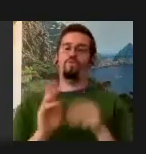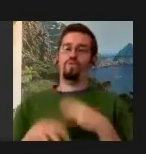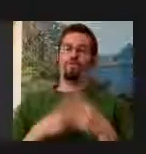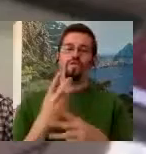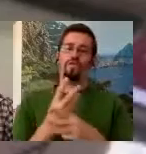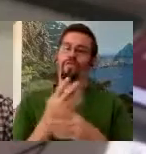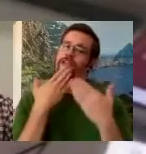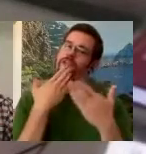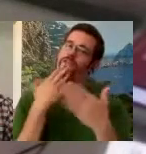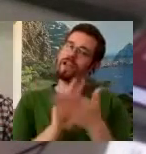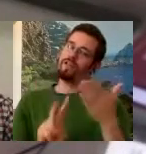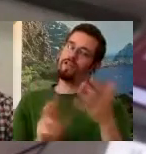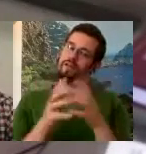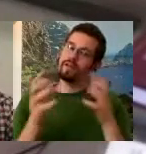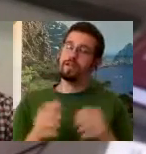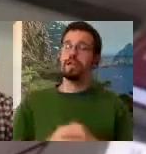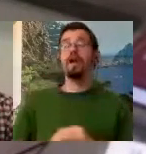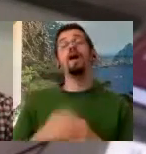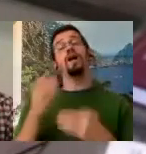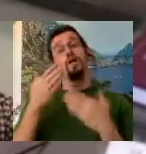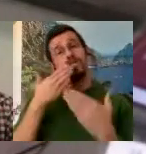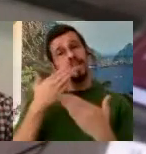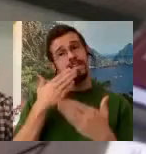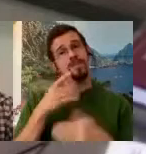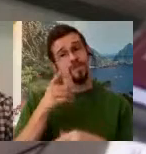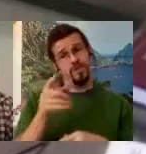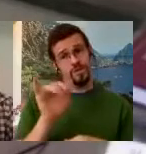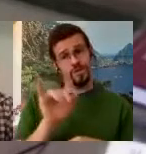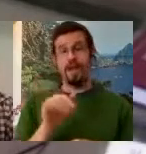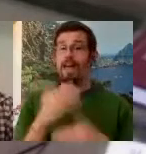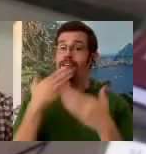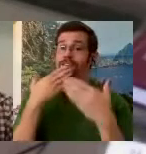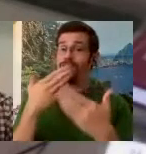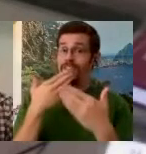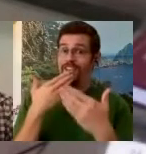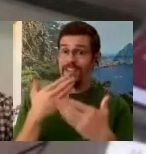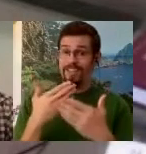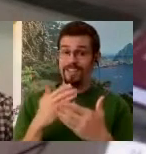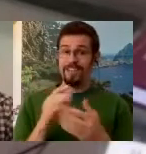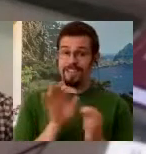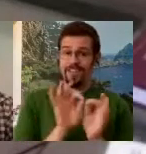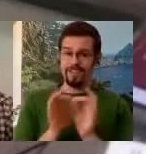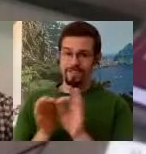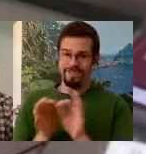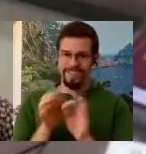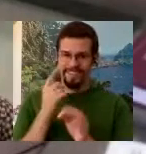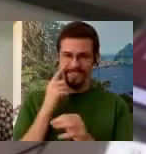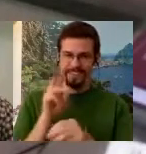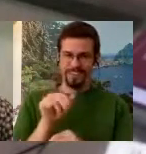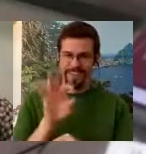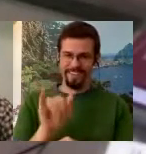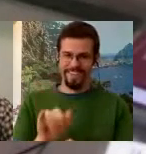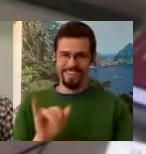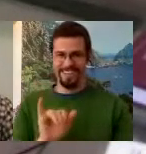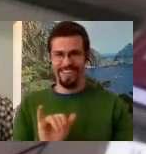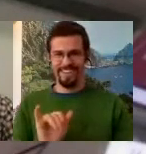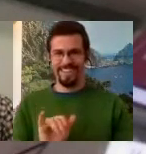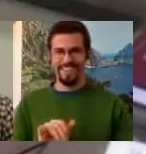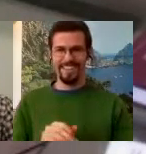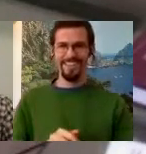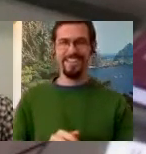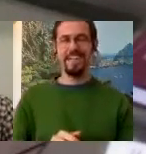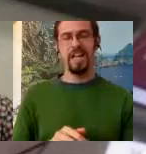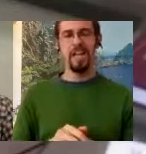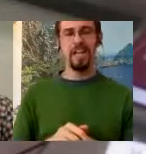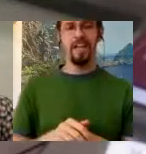much. Well, I thank you in return, and thank you for saying thank you. Everybody's so nice to me. I'm really lucky. But I